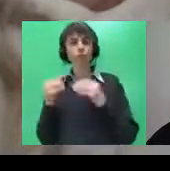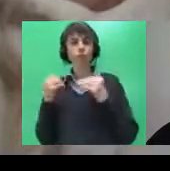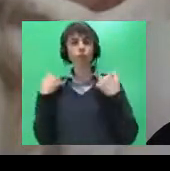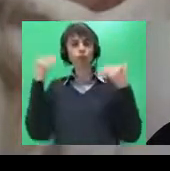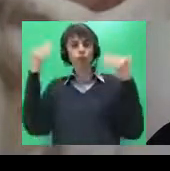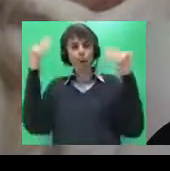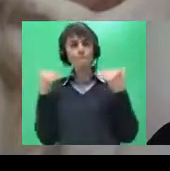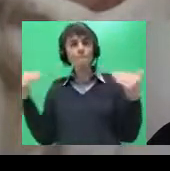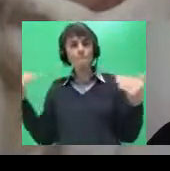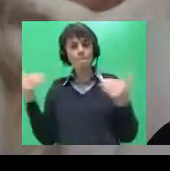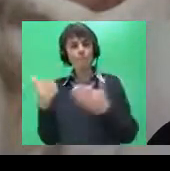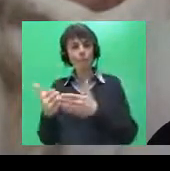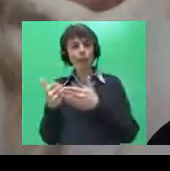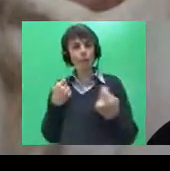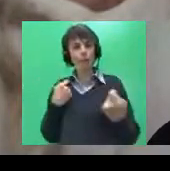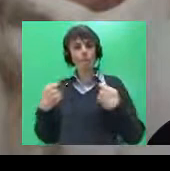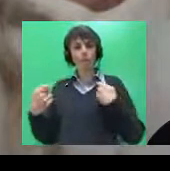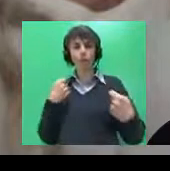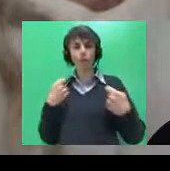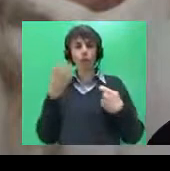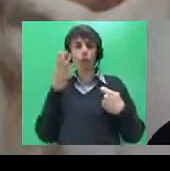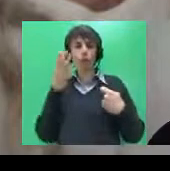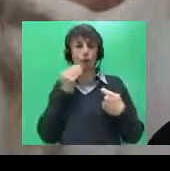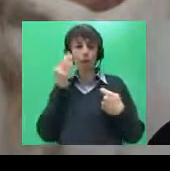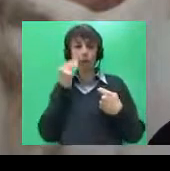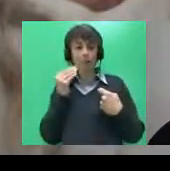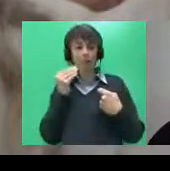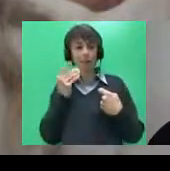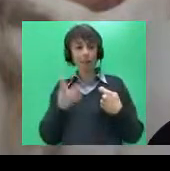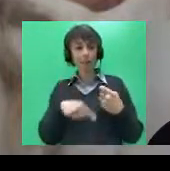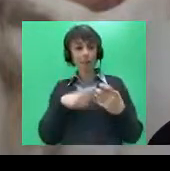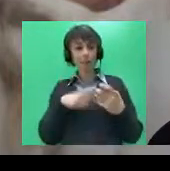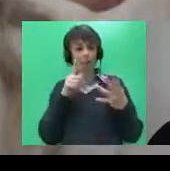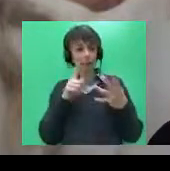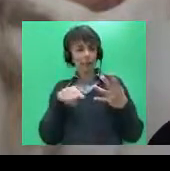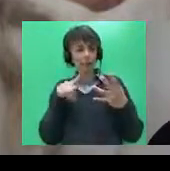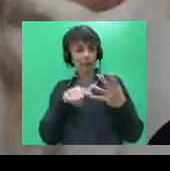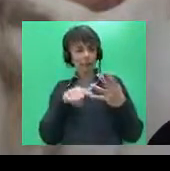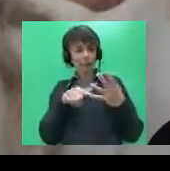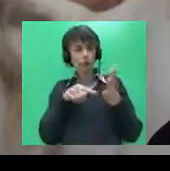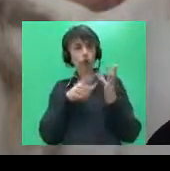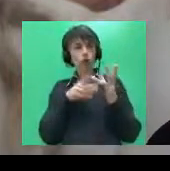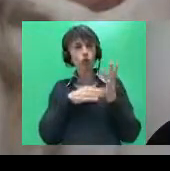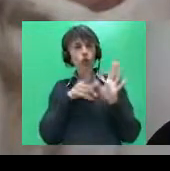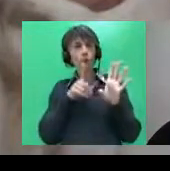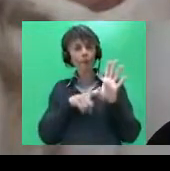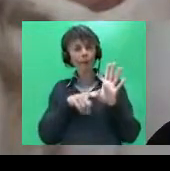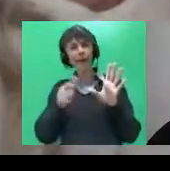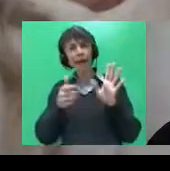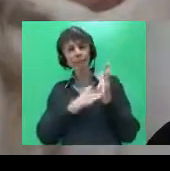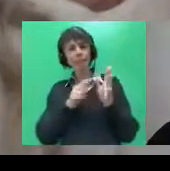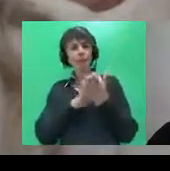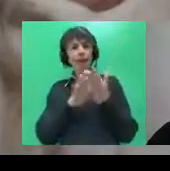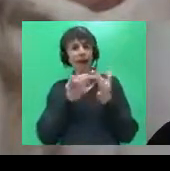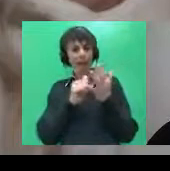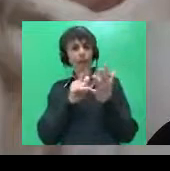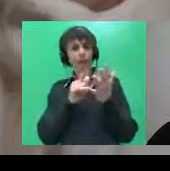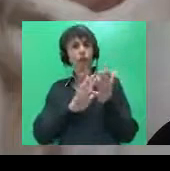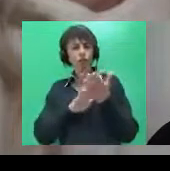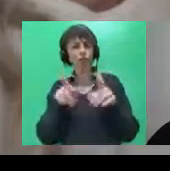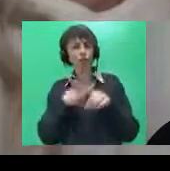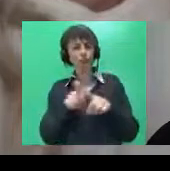arthritis. Tommy and Mahesh, who I mentioned before. And then Linda, who is our first case study, who